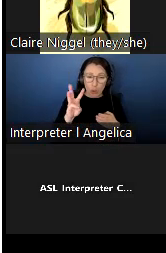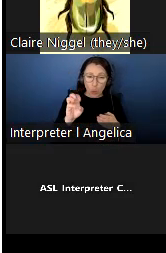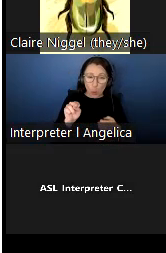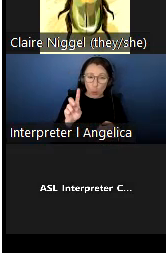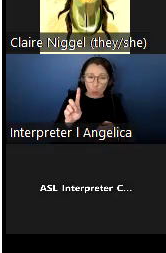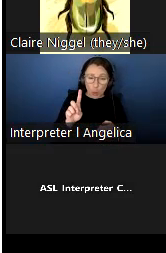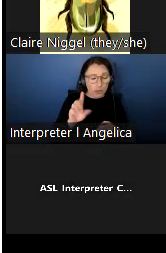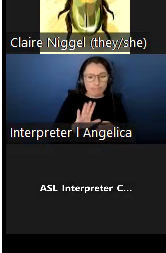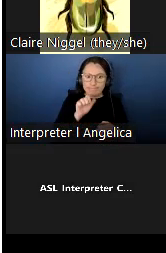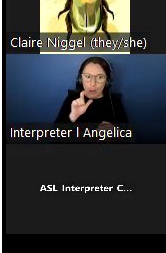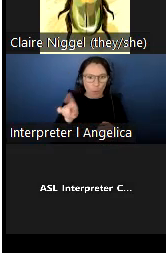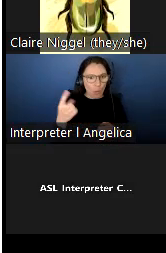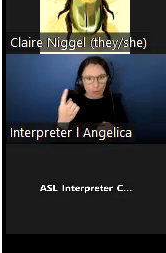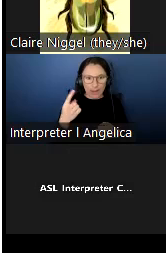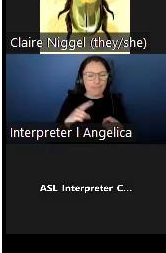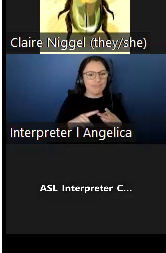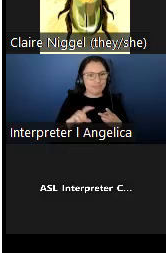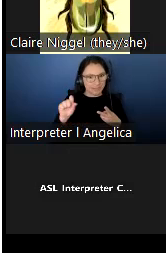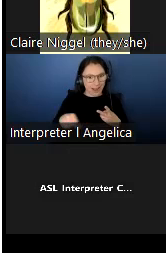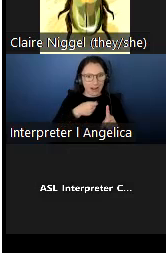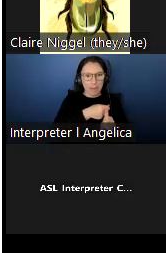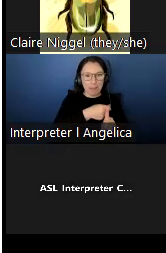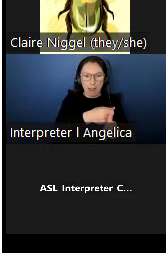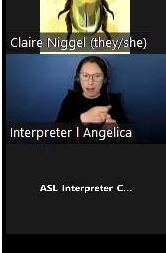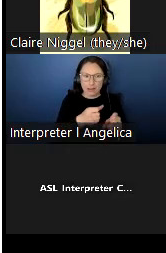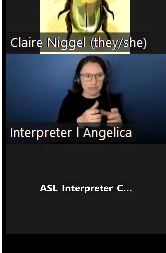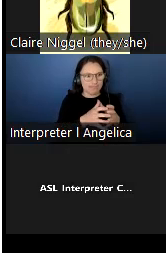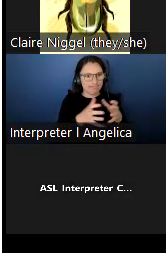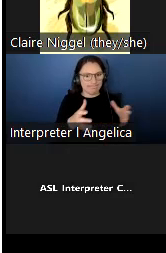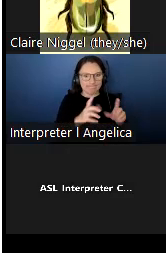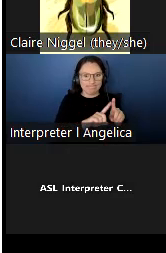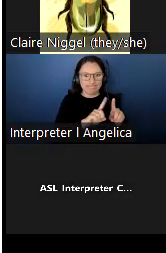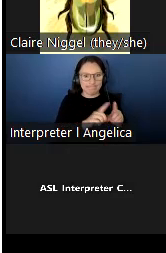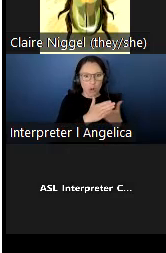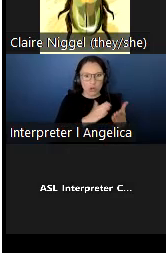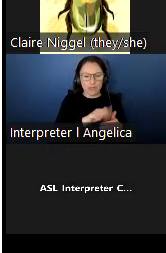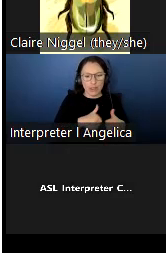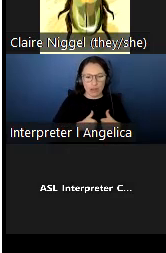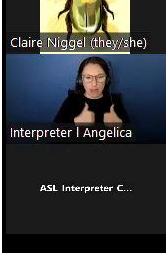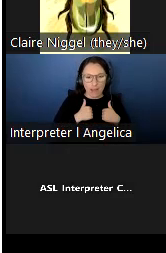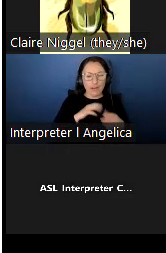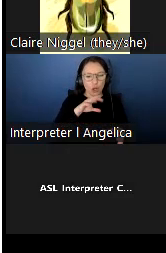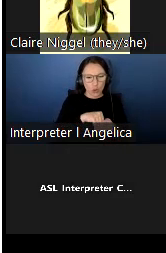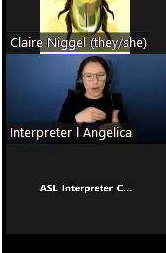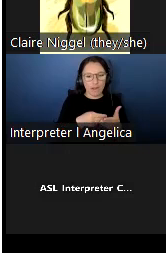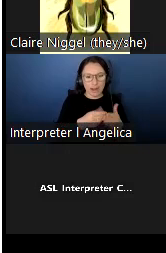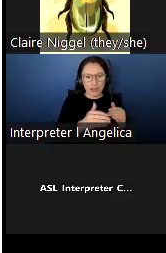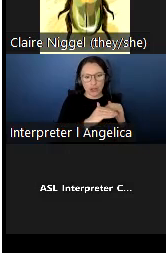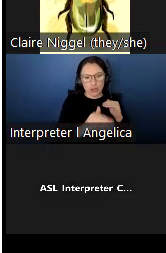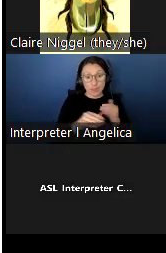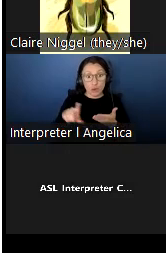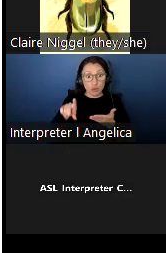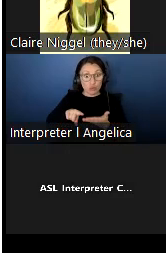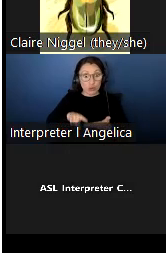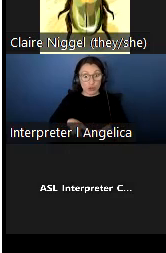life, including their financial stability. So research has shown that the financial cost of being